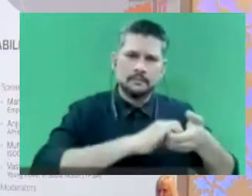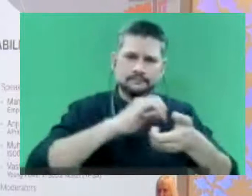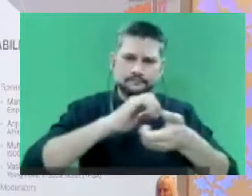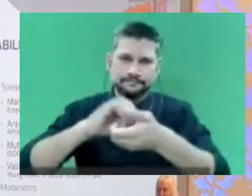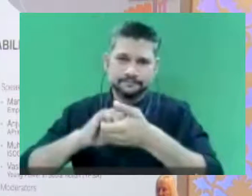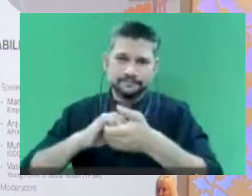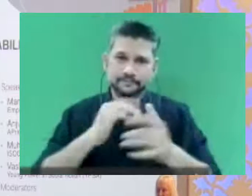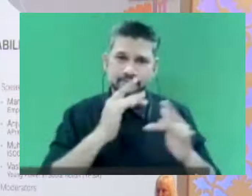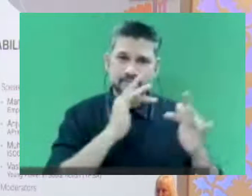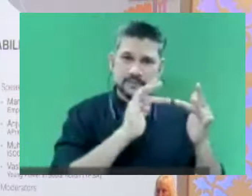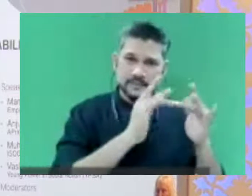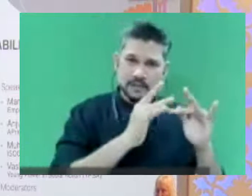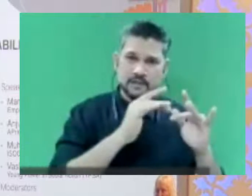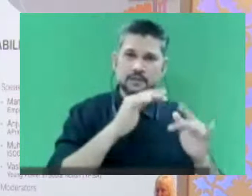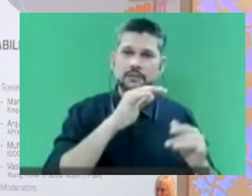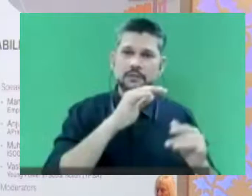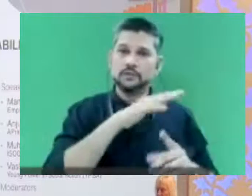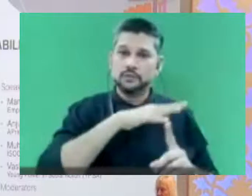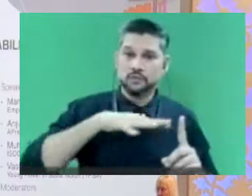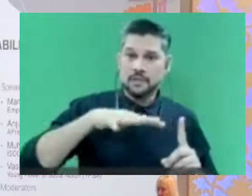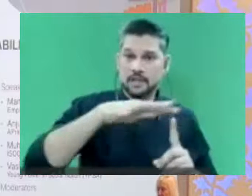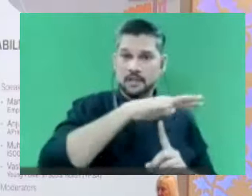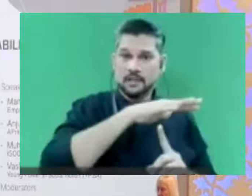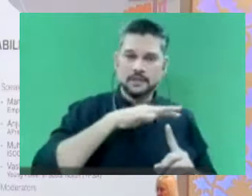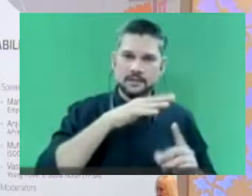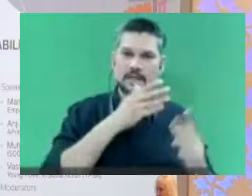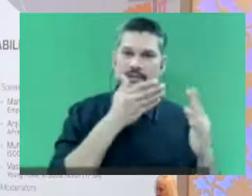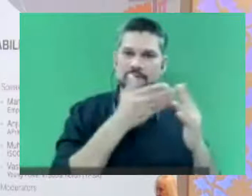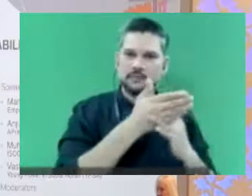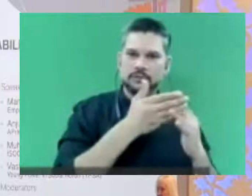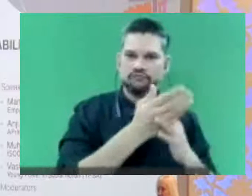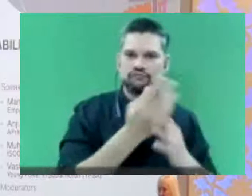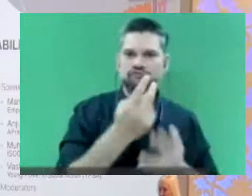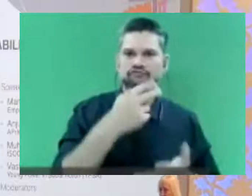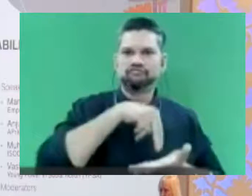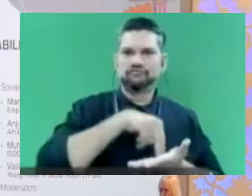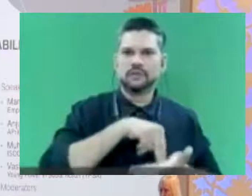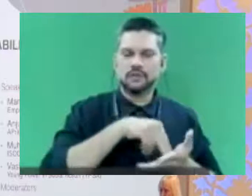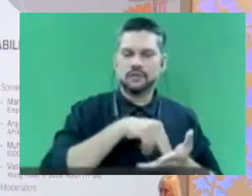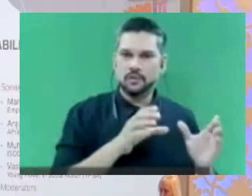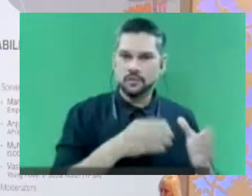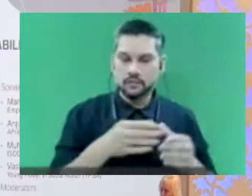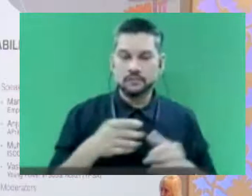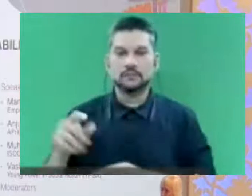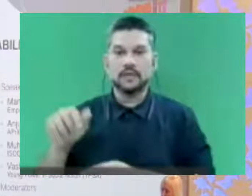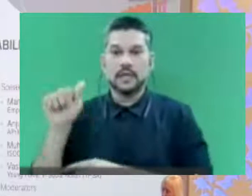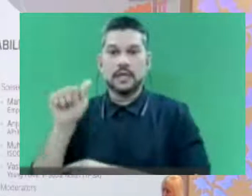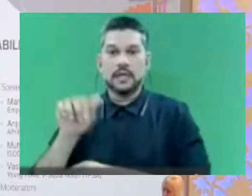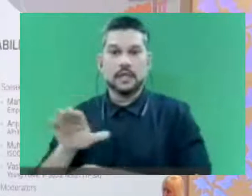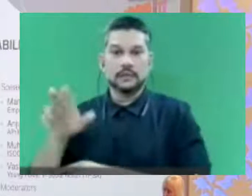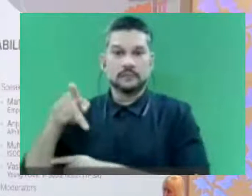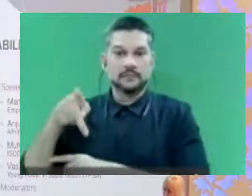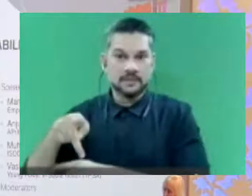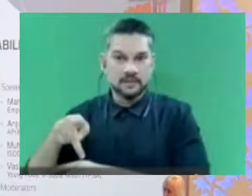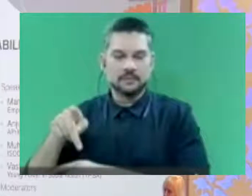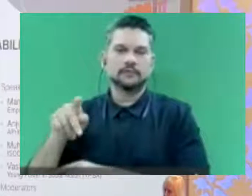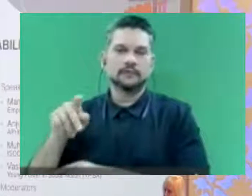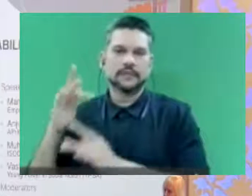Society Accessibility Standing Group and the Asia Pacific School of Internet Governance. And